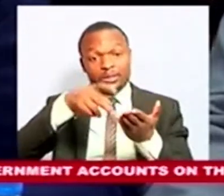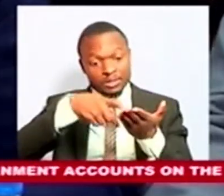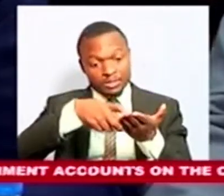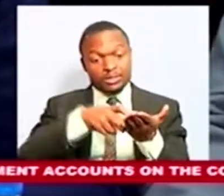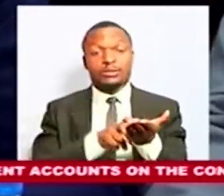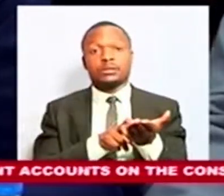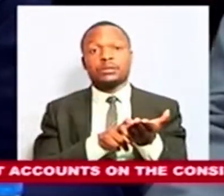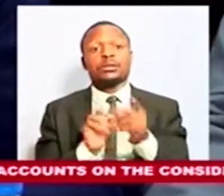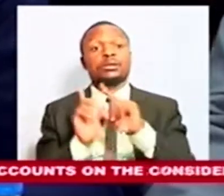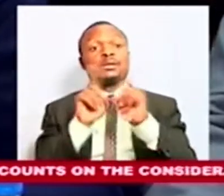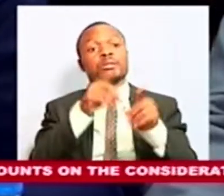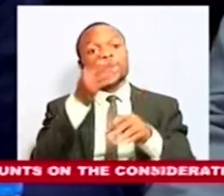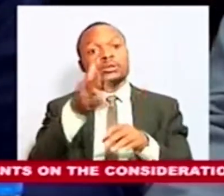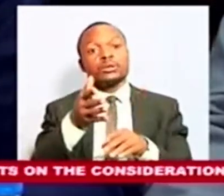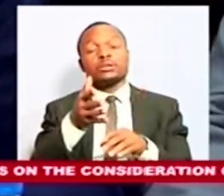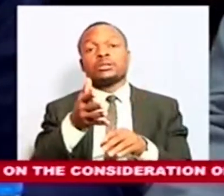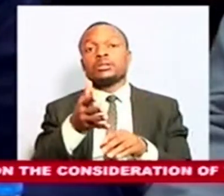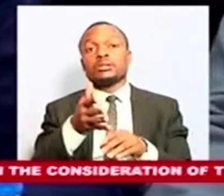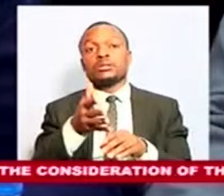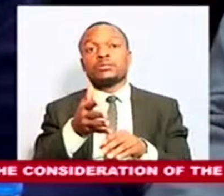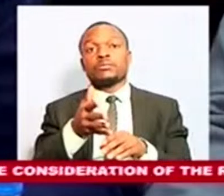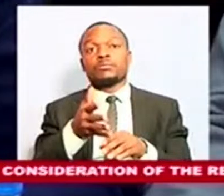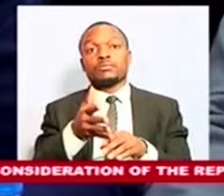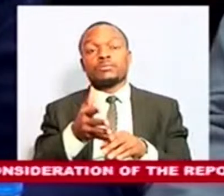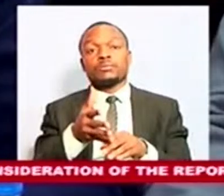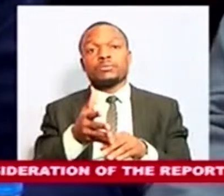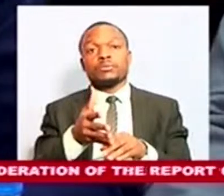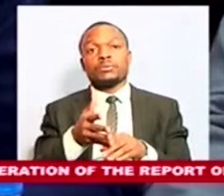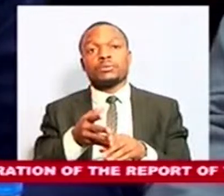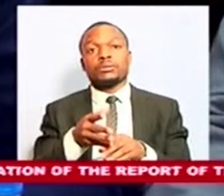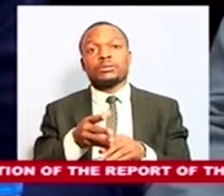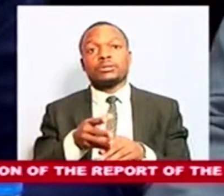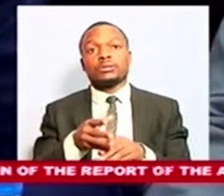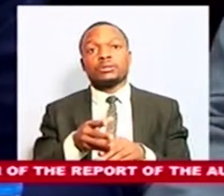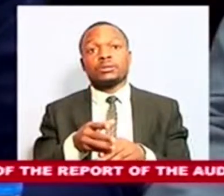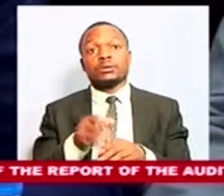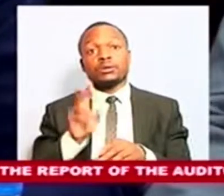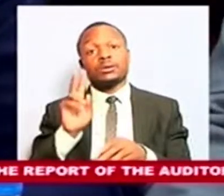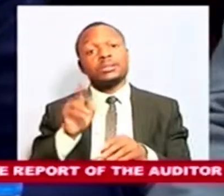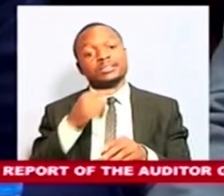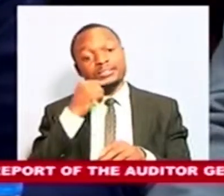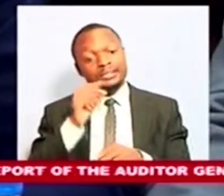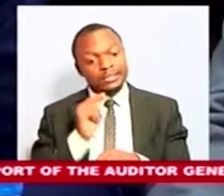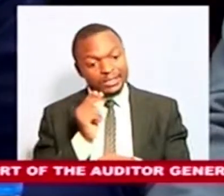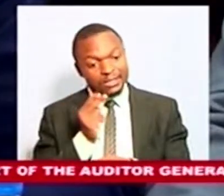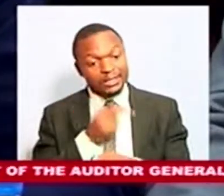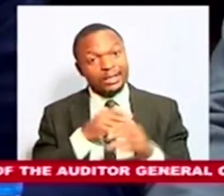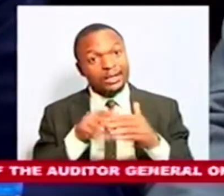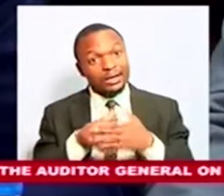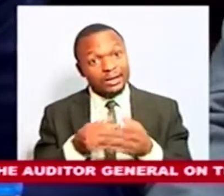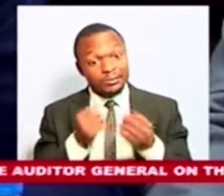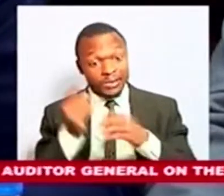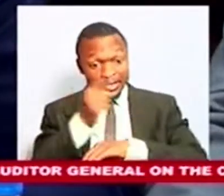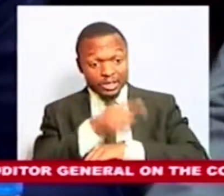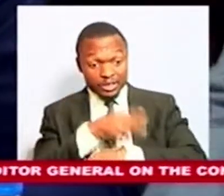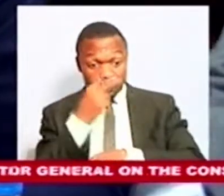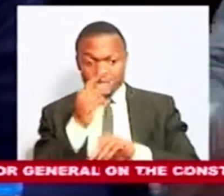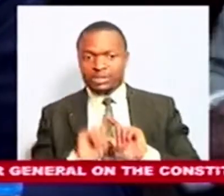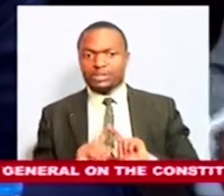he had gone there for more than a night on 2 different programs. No, tell us the exact nights that he went there for. Look at the